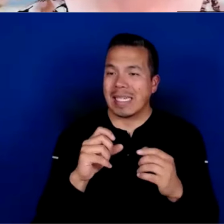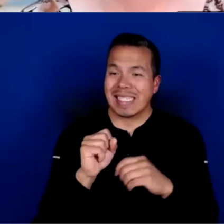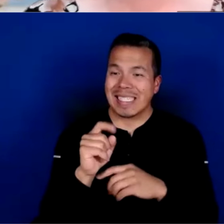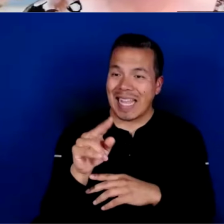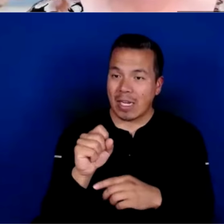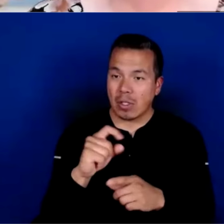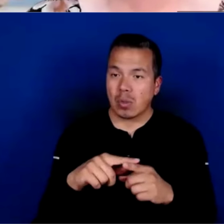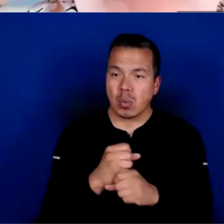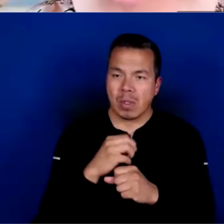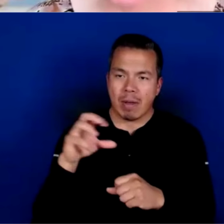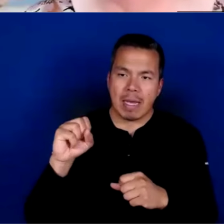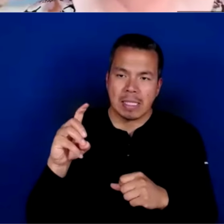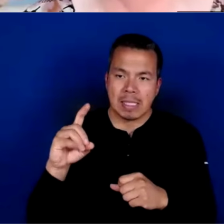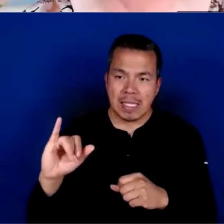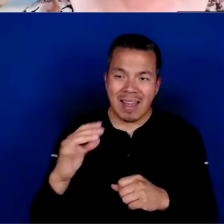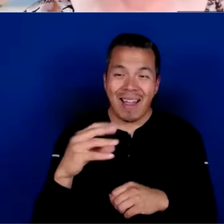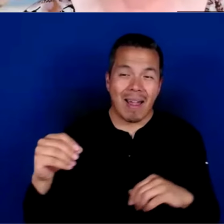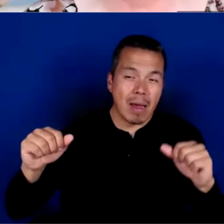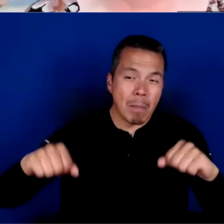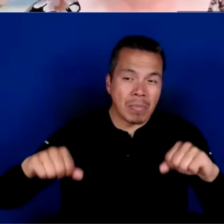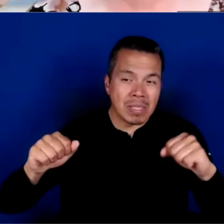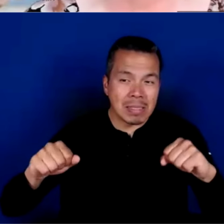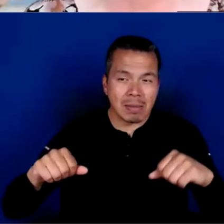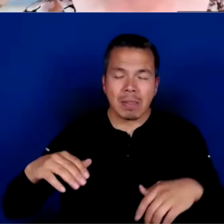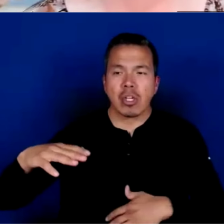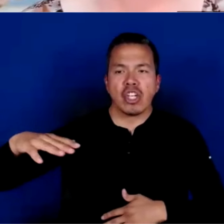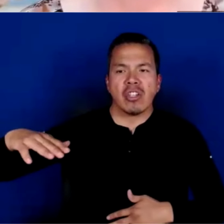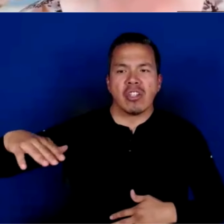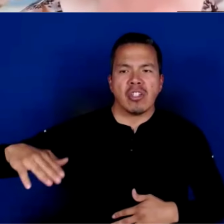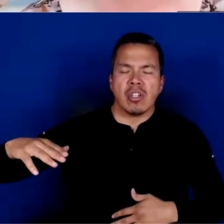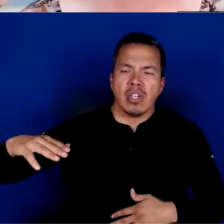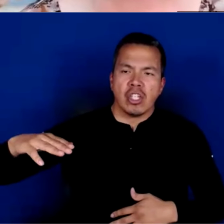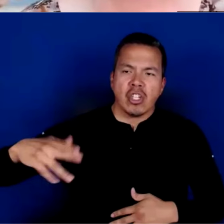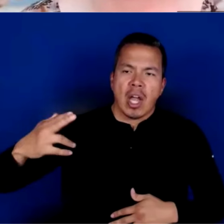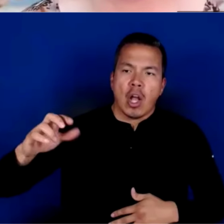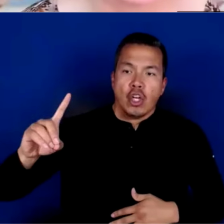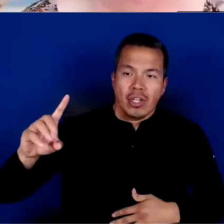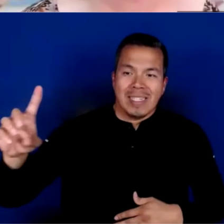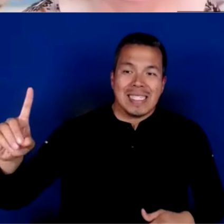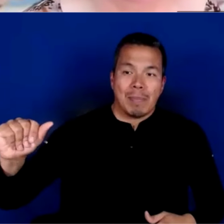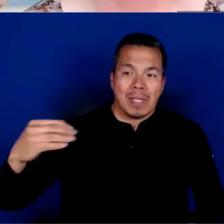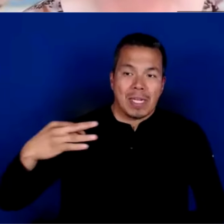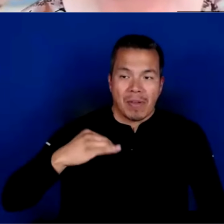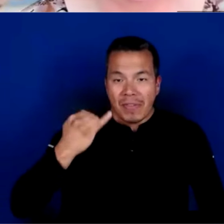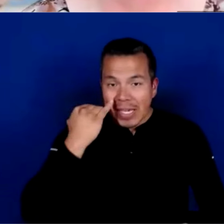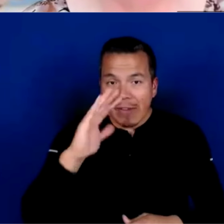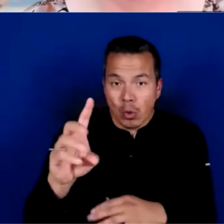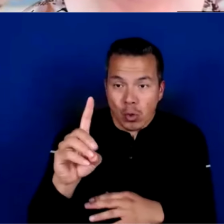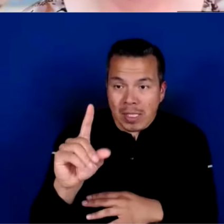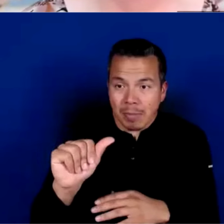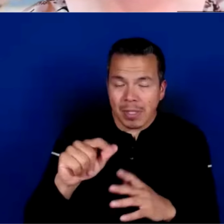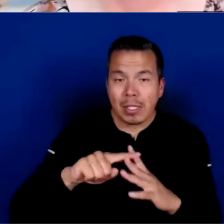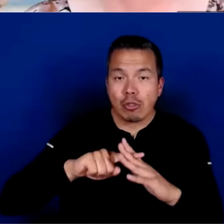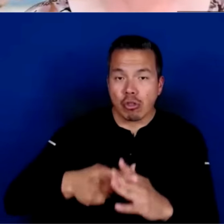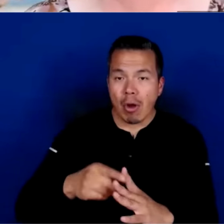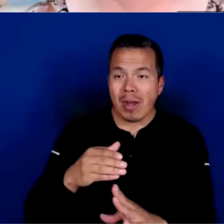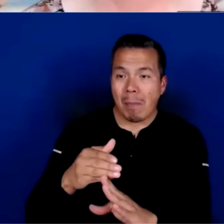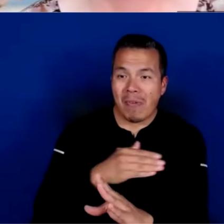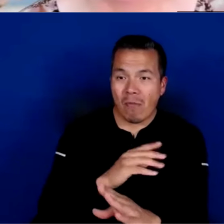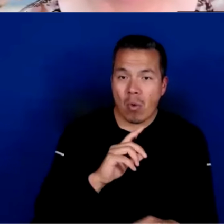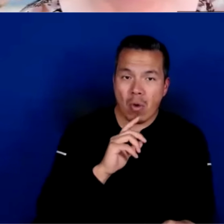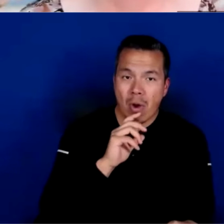You also could potentially get childhood disability benefits if your disability started before age 22